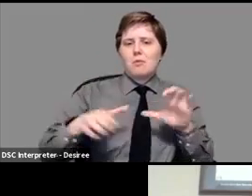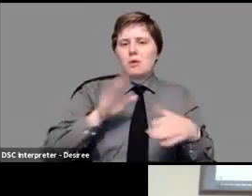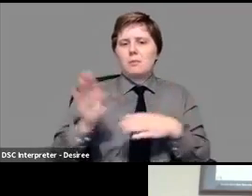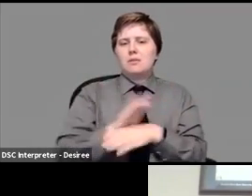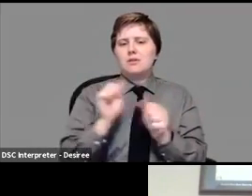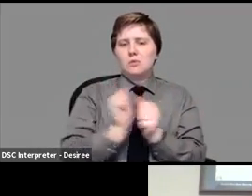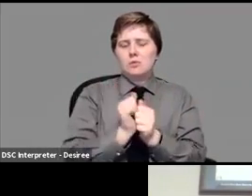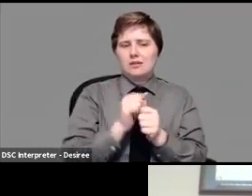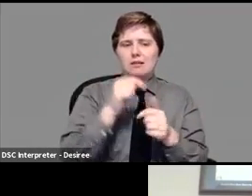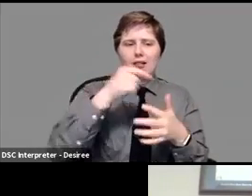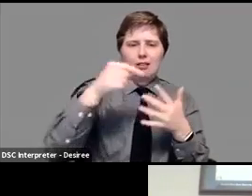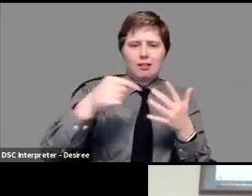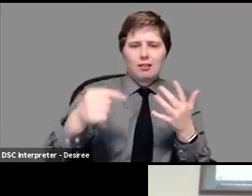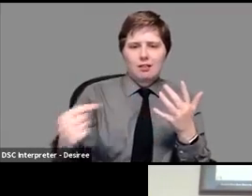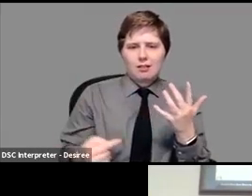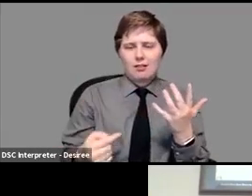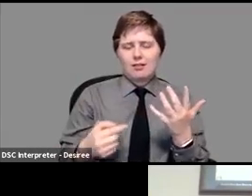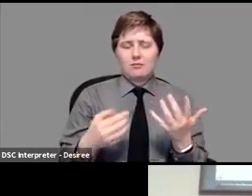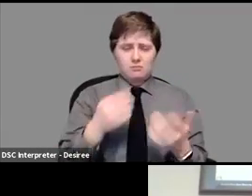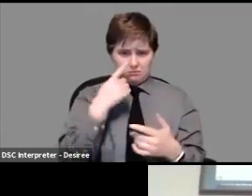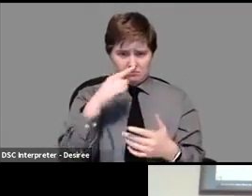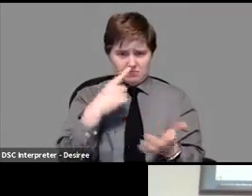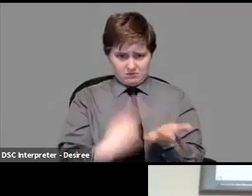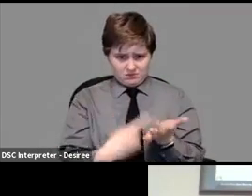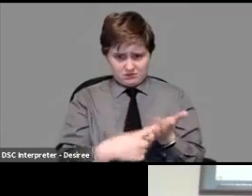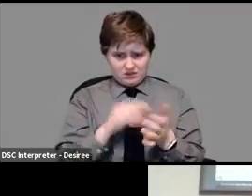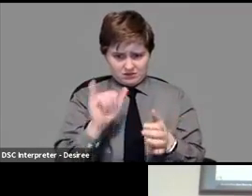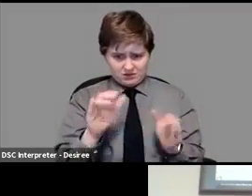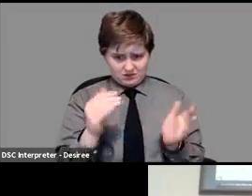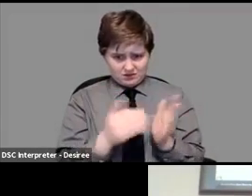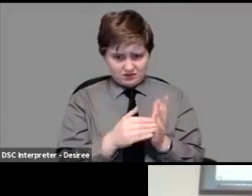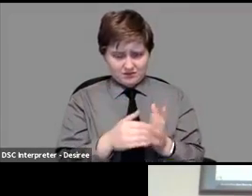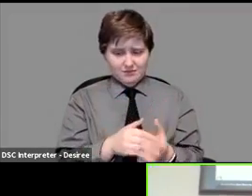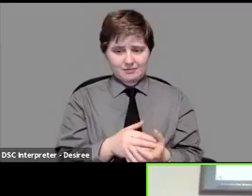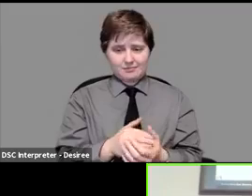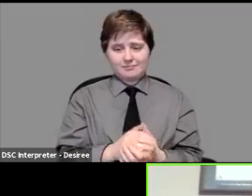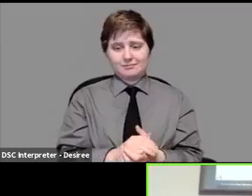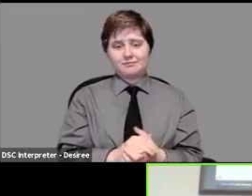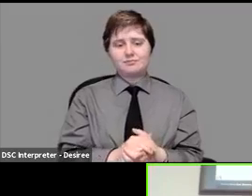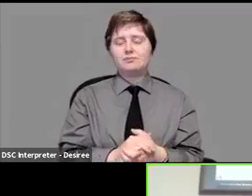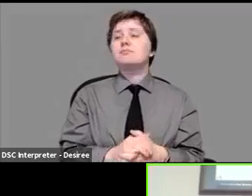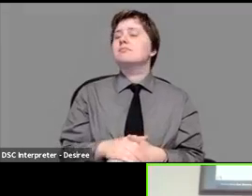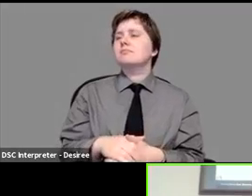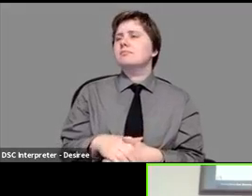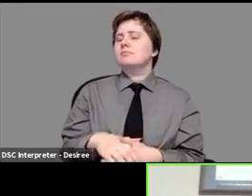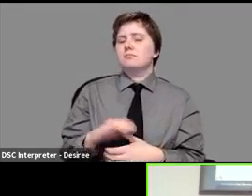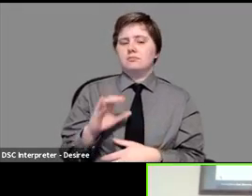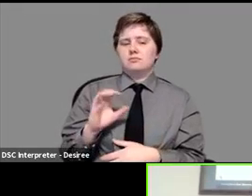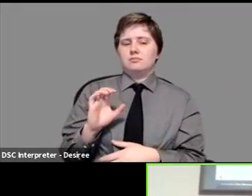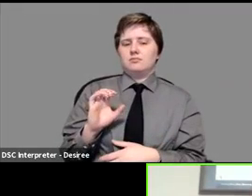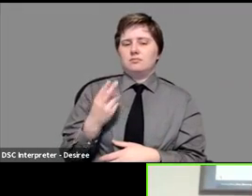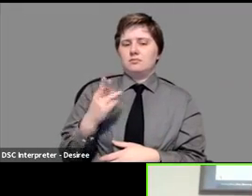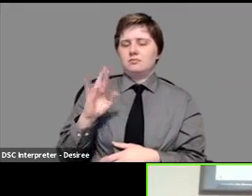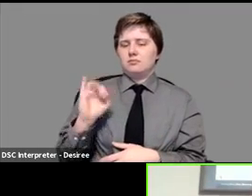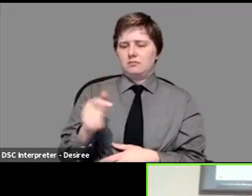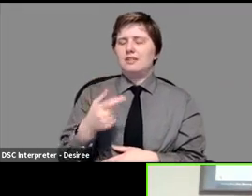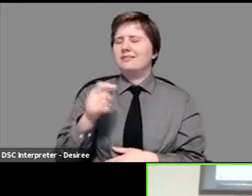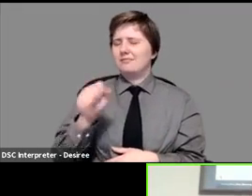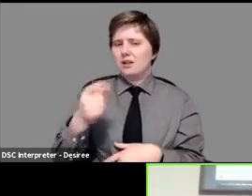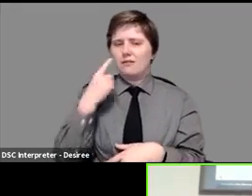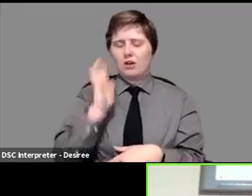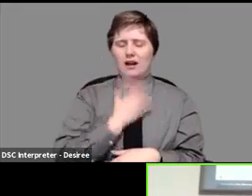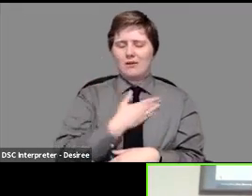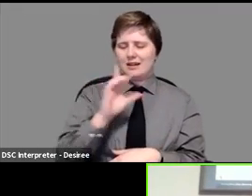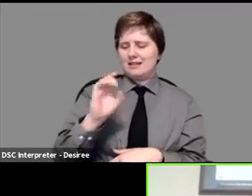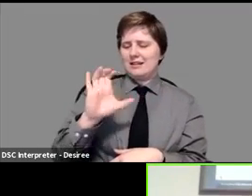with MBEs and WBEs. Can you talk about that from the course perspective? Yeah, certainly. And this probably for our DCAP program,